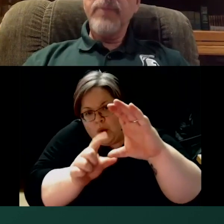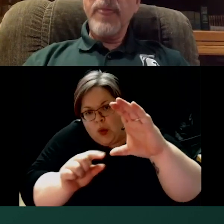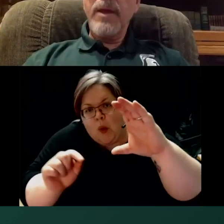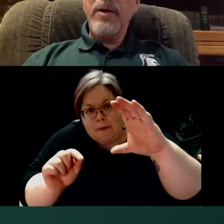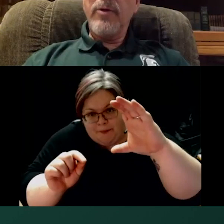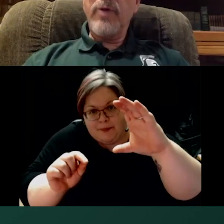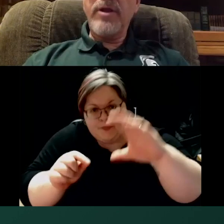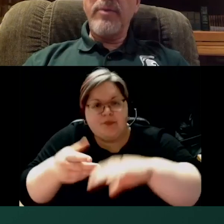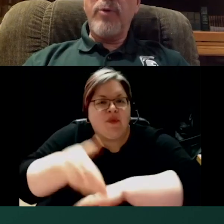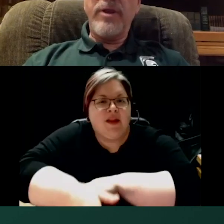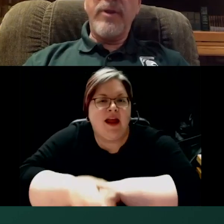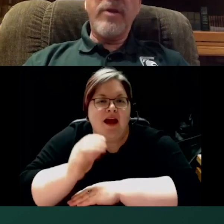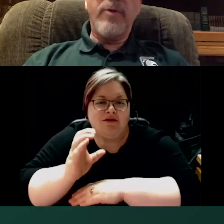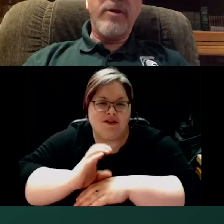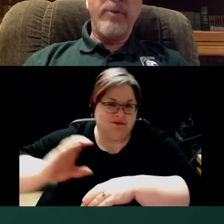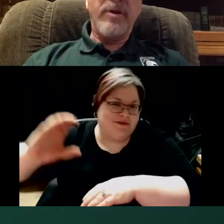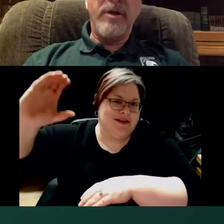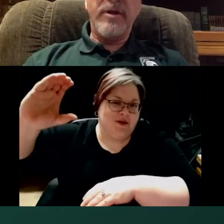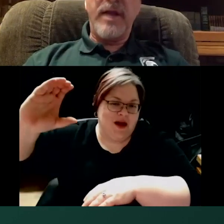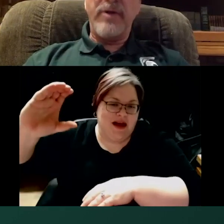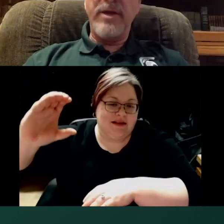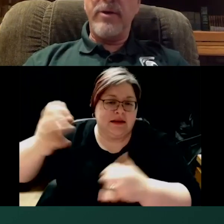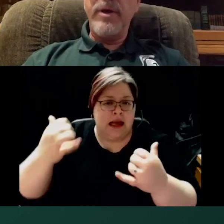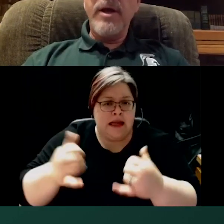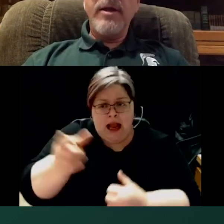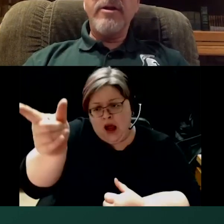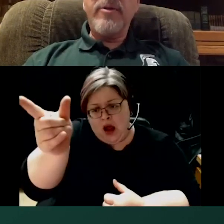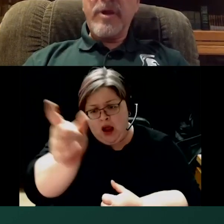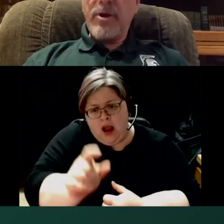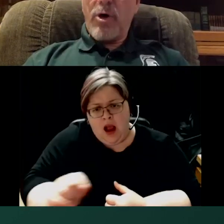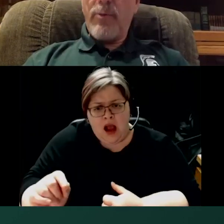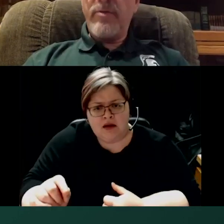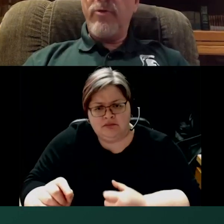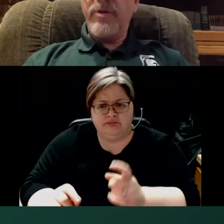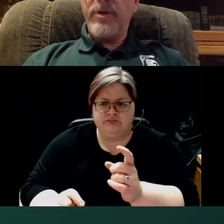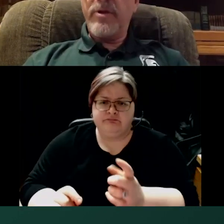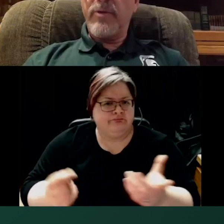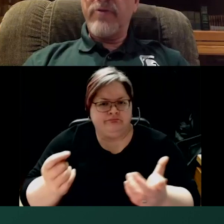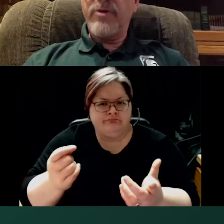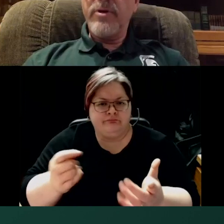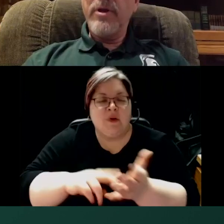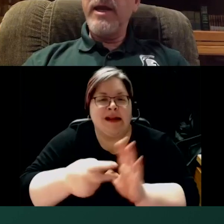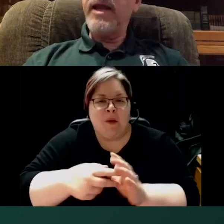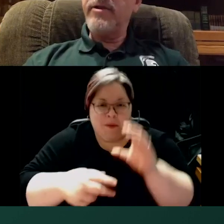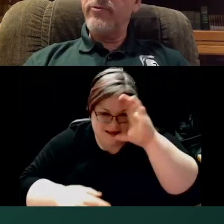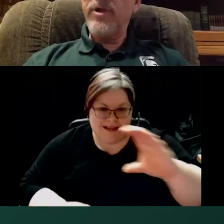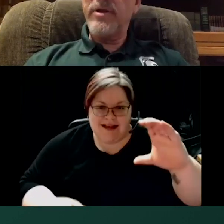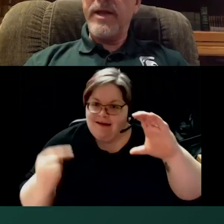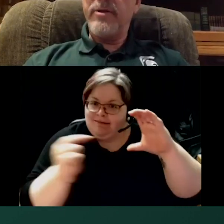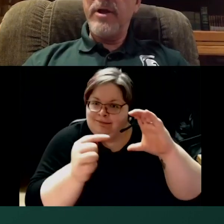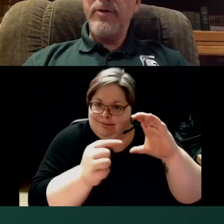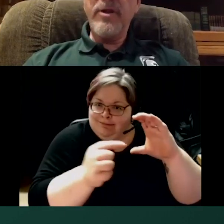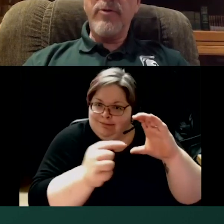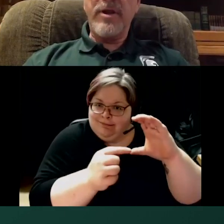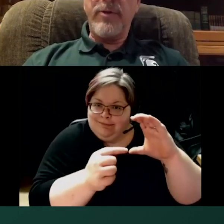Here, the crescent points this way, so the sun is down here. Since the sun always moves in this direction, it hasn't risen